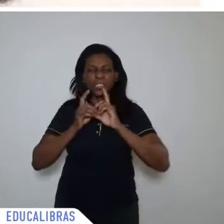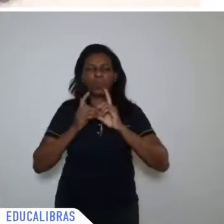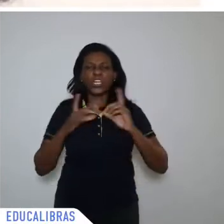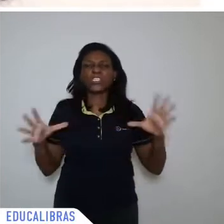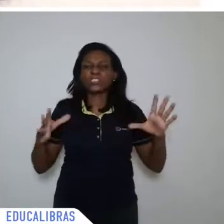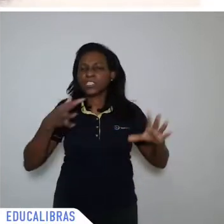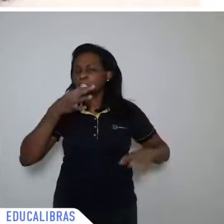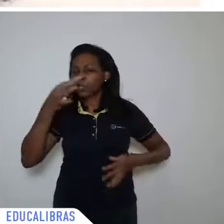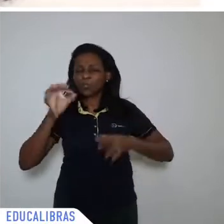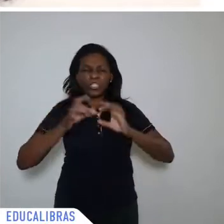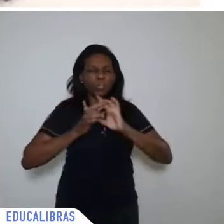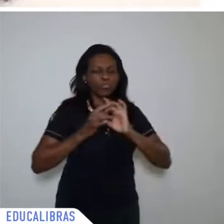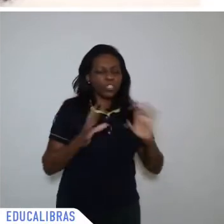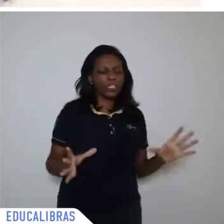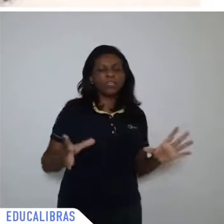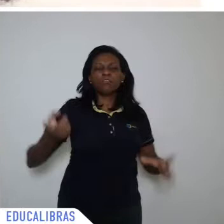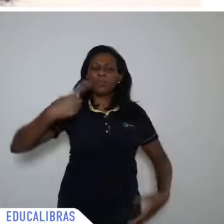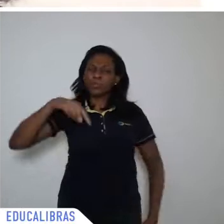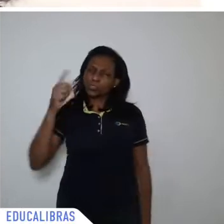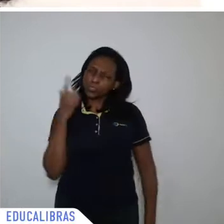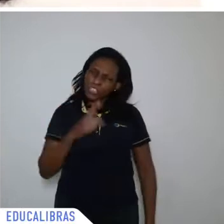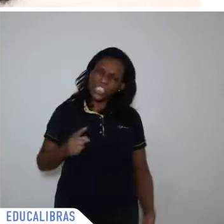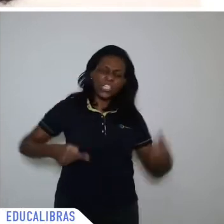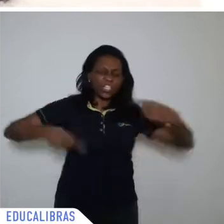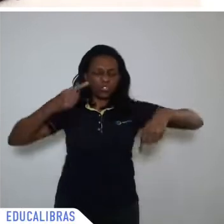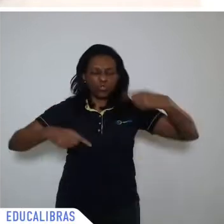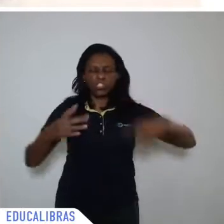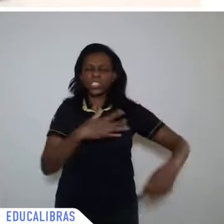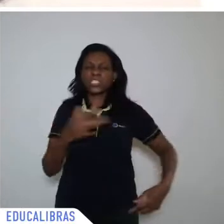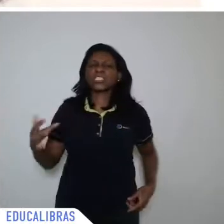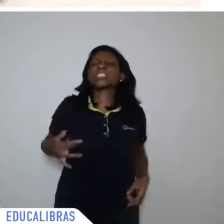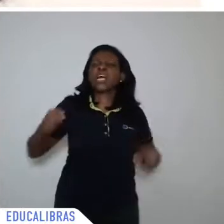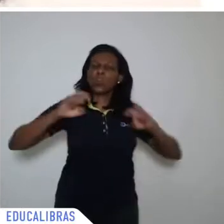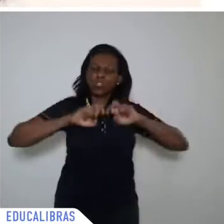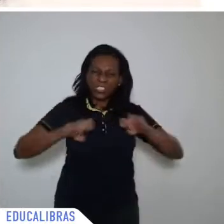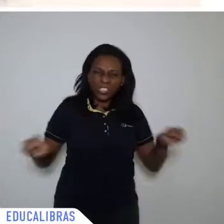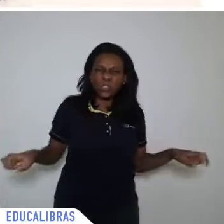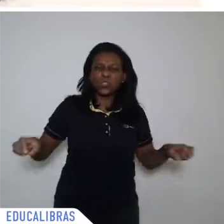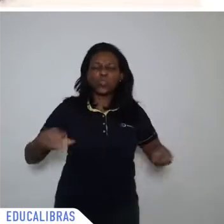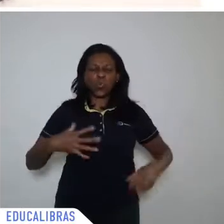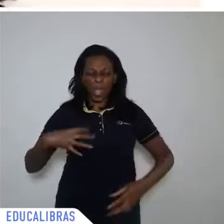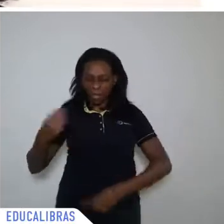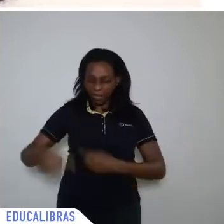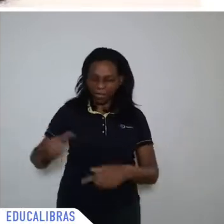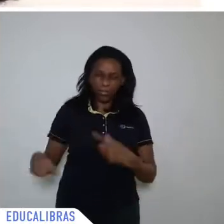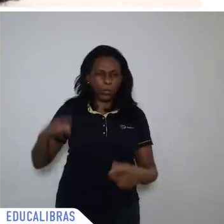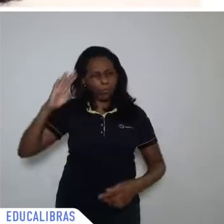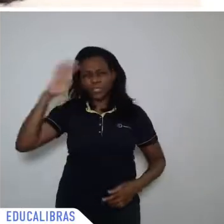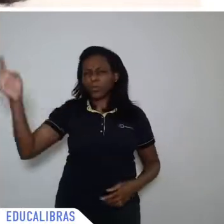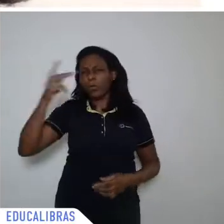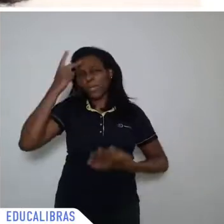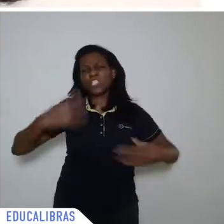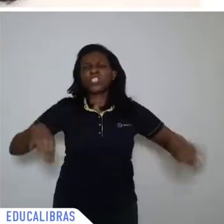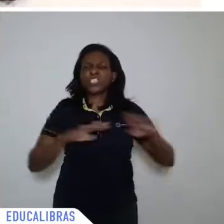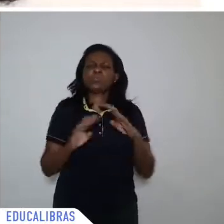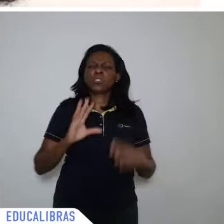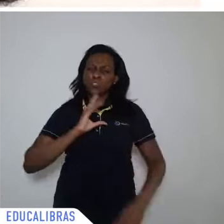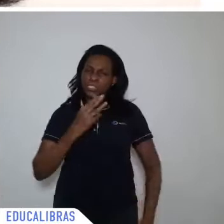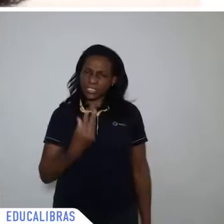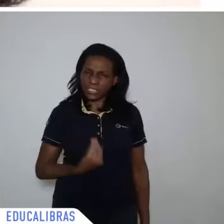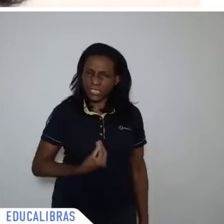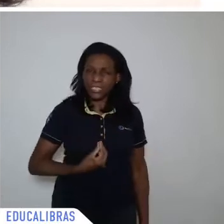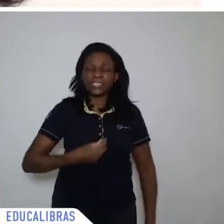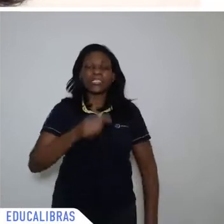that is not related to religions, to fight for democracy so we can debate